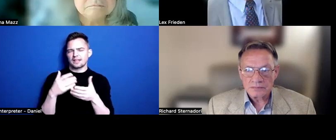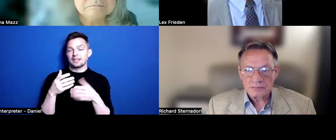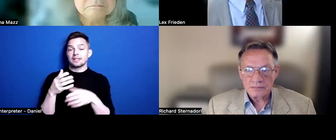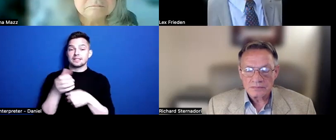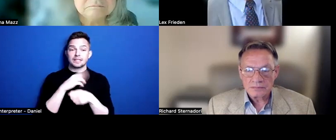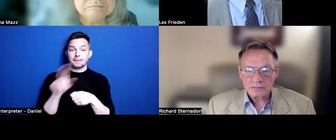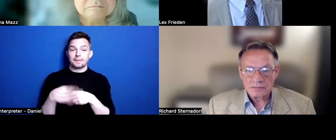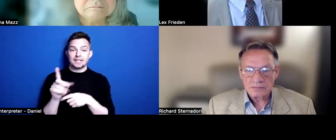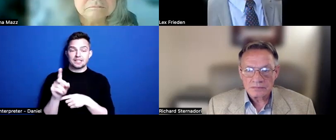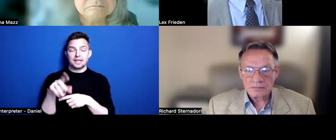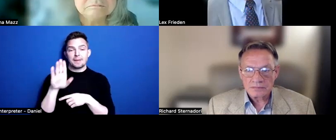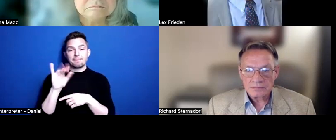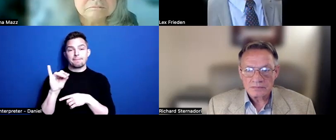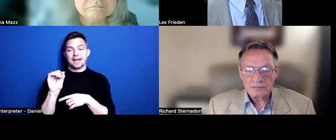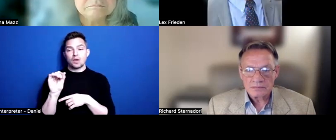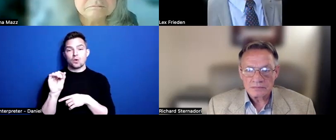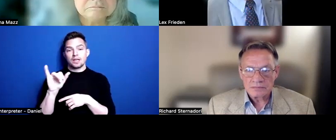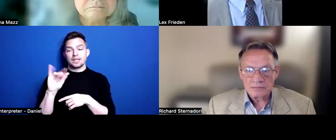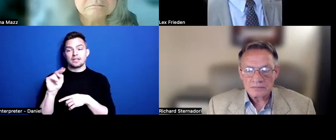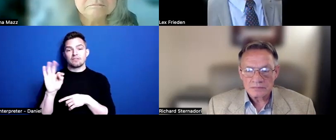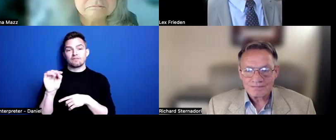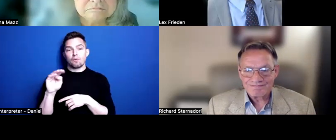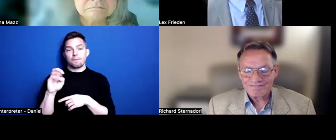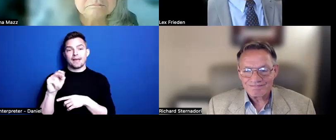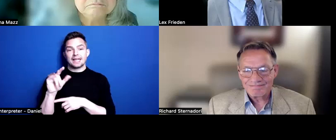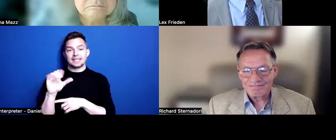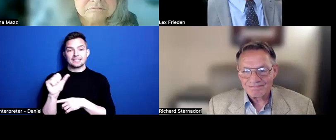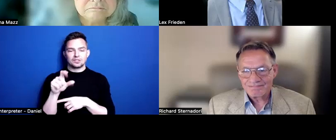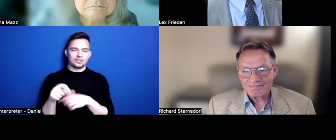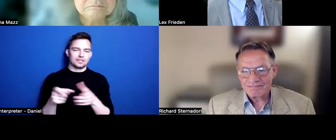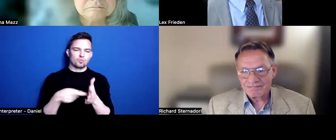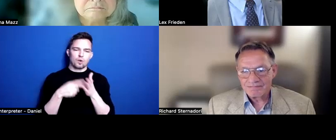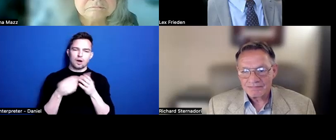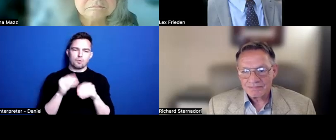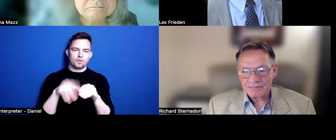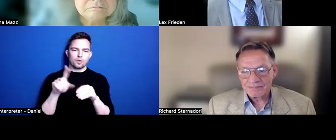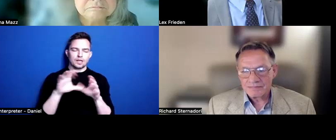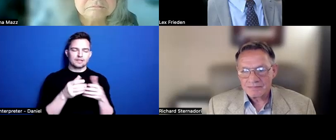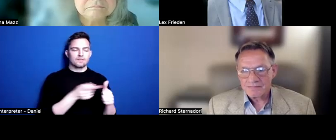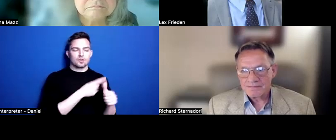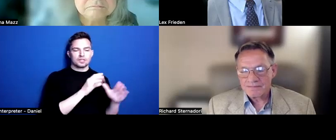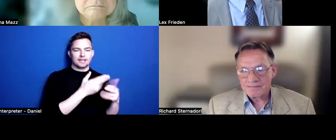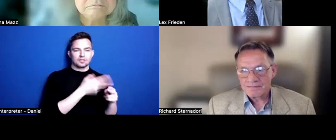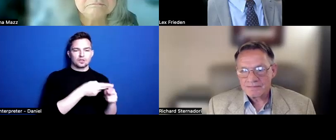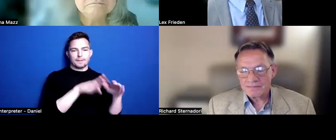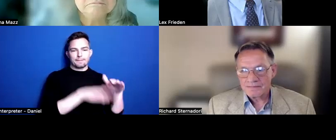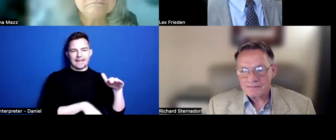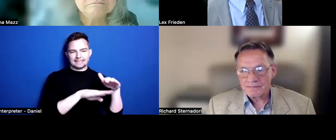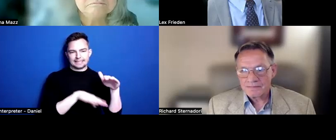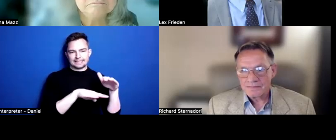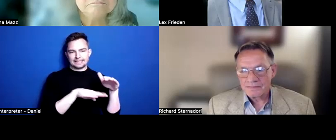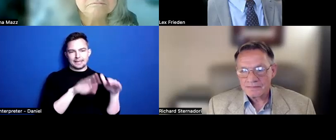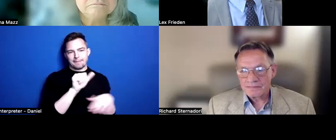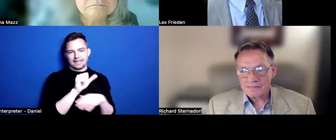in bioinformatics, you have to take more than one class. So the first class is called Basic, and Basic